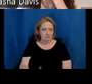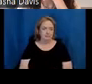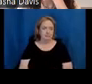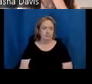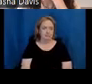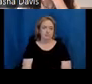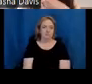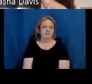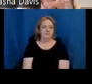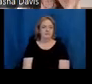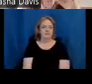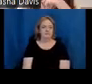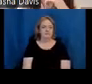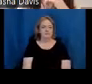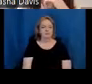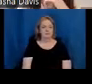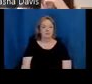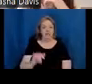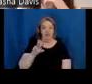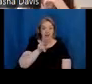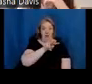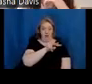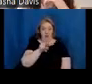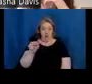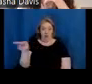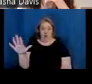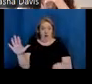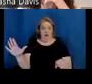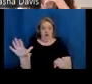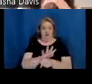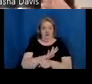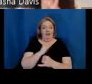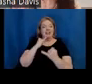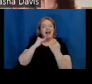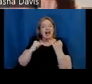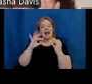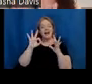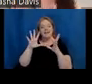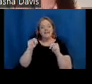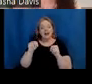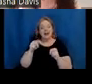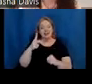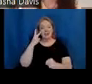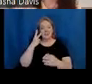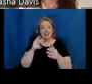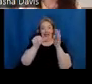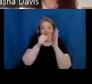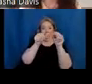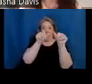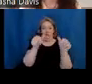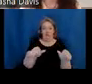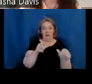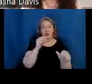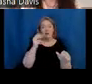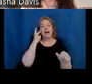And if you watch this film in its entirety, the ending is quite fun because you get to see Renee and the finished sculpture compared to one